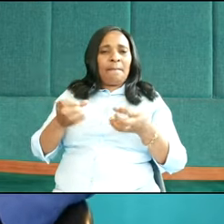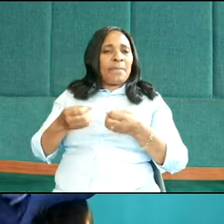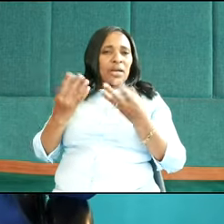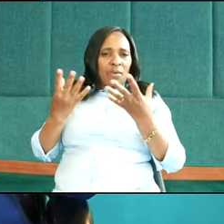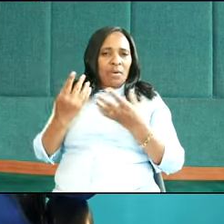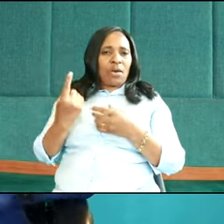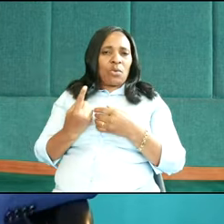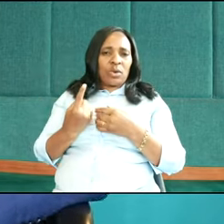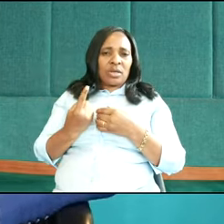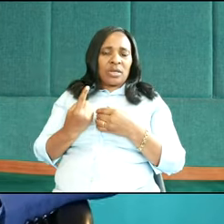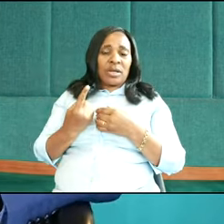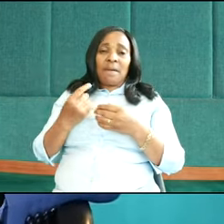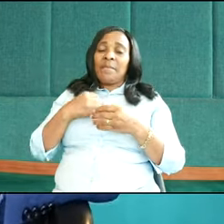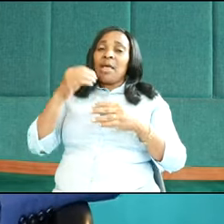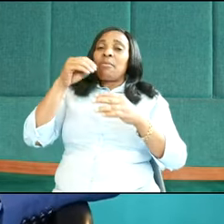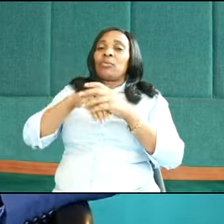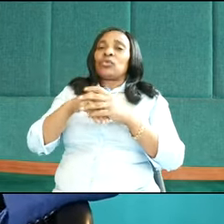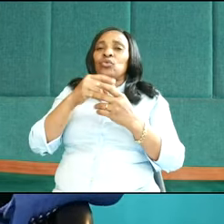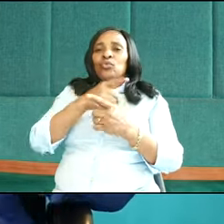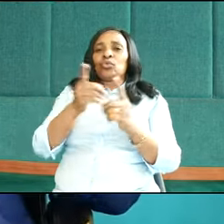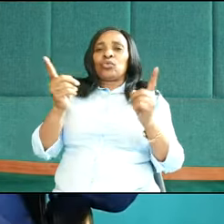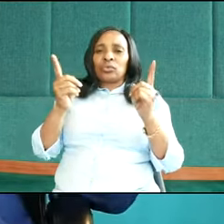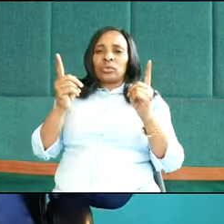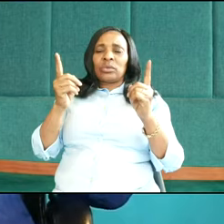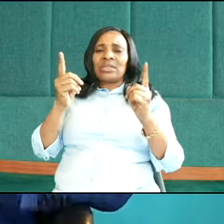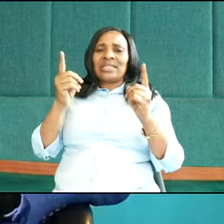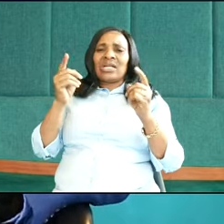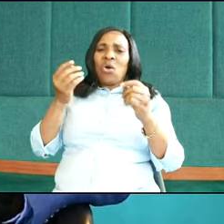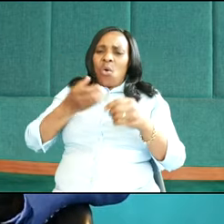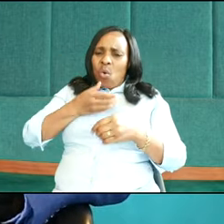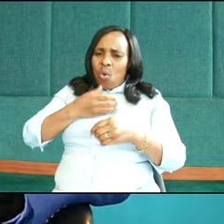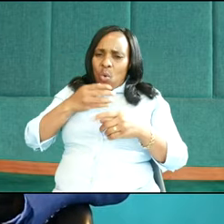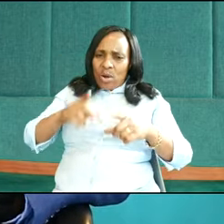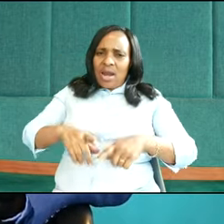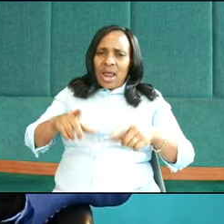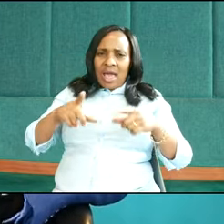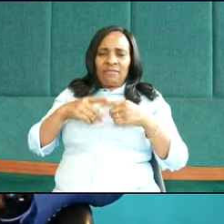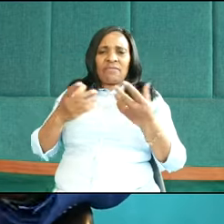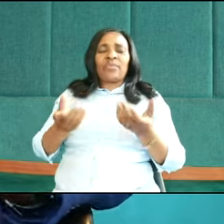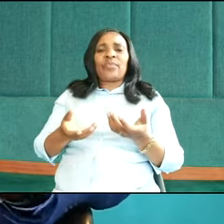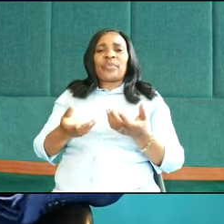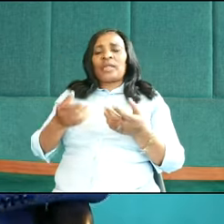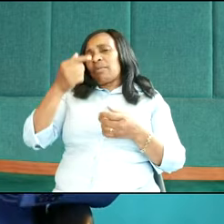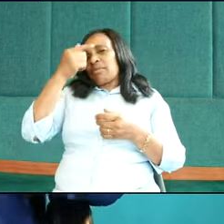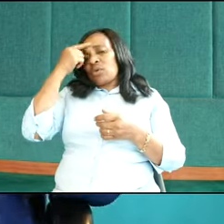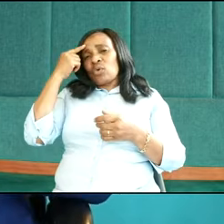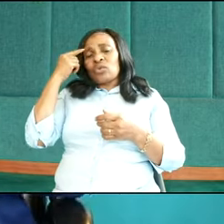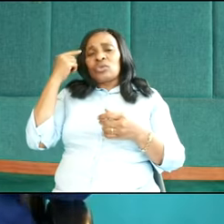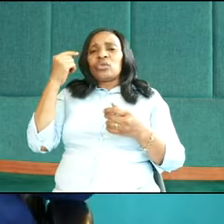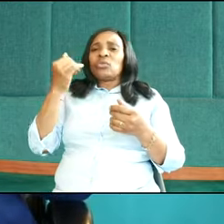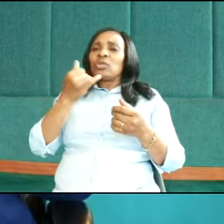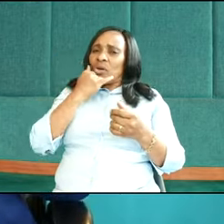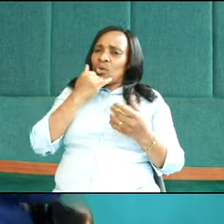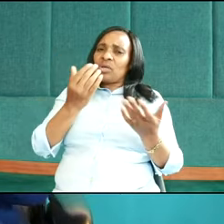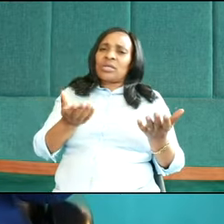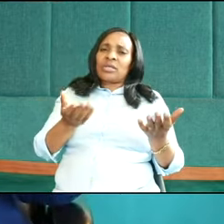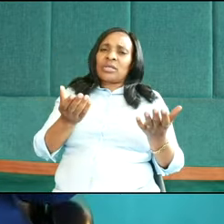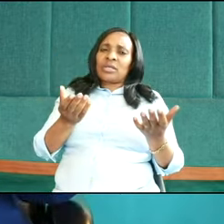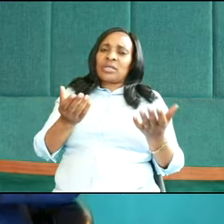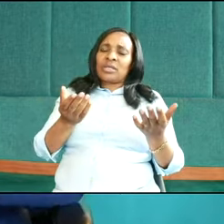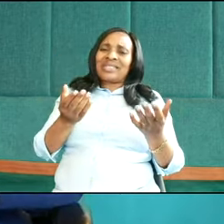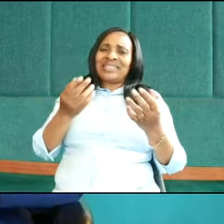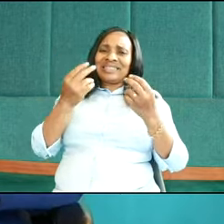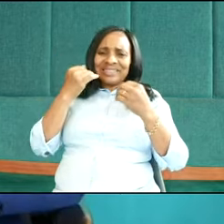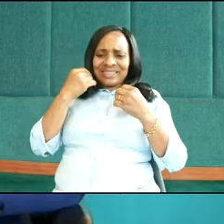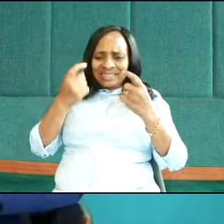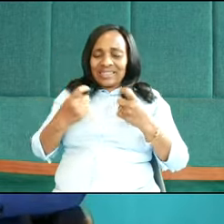miracle. And, you know, I put it to you, really, that even in our own lives, you know, because we mess up every single day. We sin